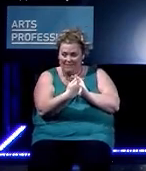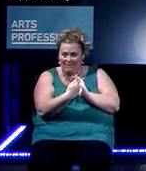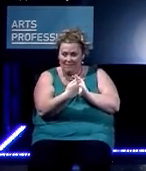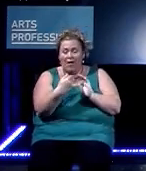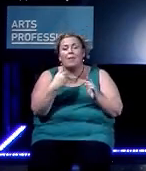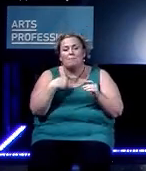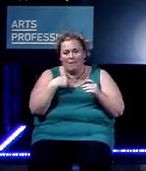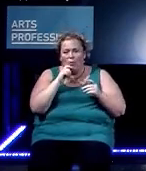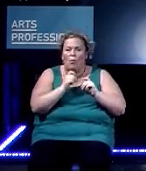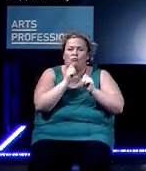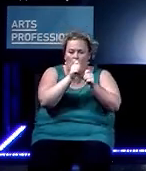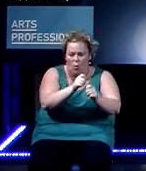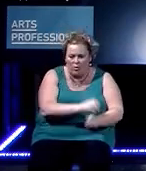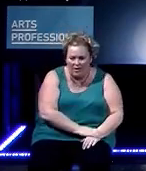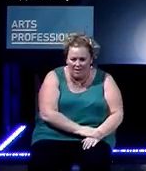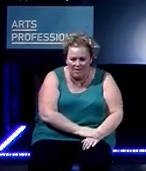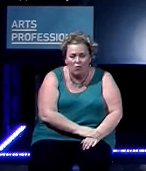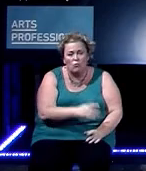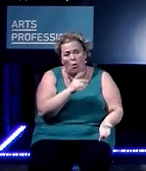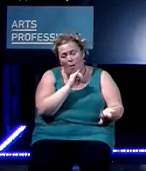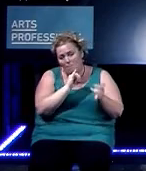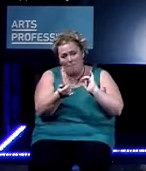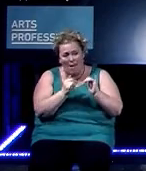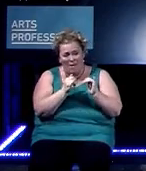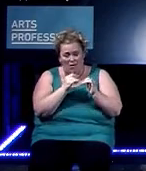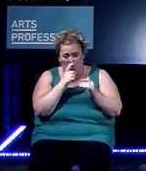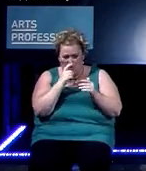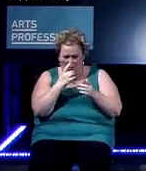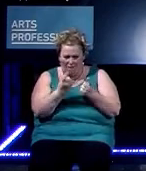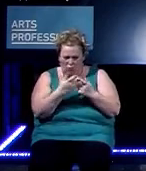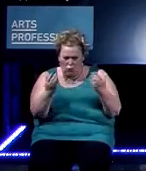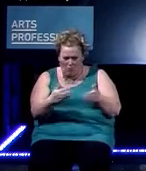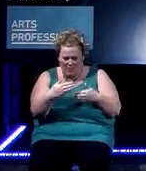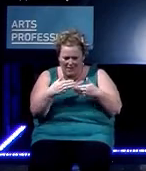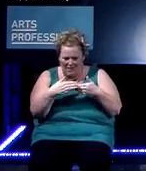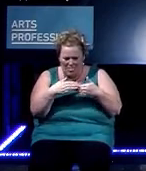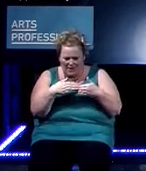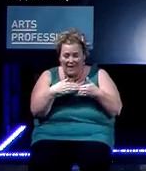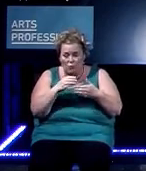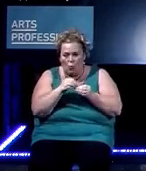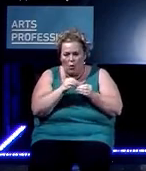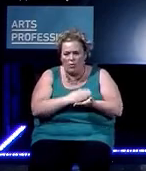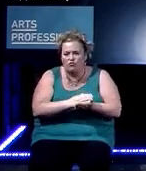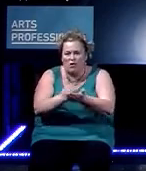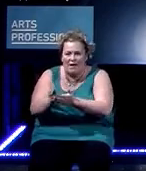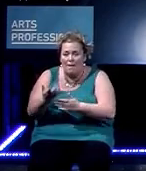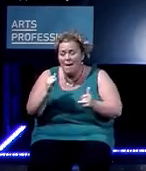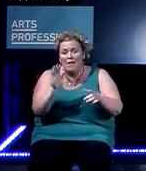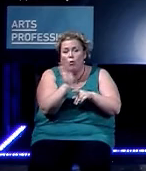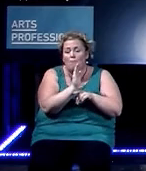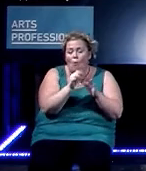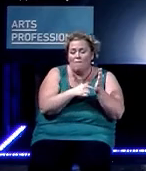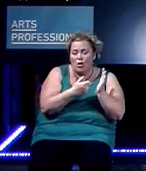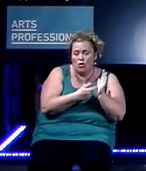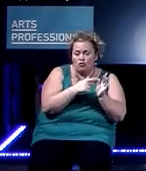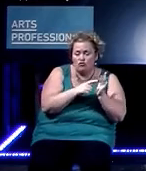for their content. So the idea is you could maybe have something before the gate that makes it worth sharing. So maybe it's a movie trailer, and then if you